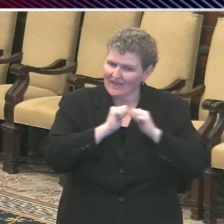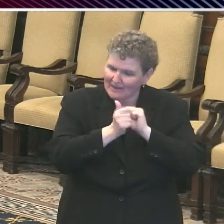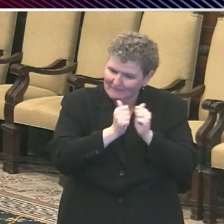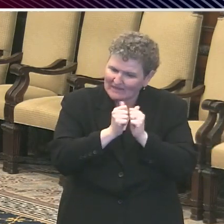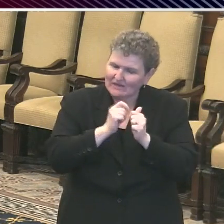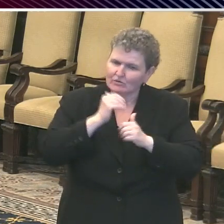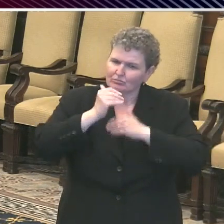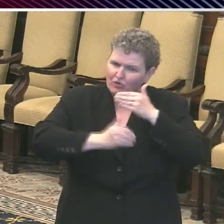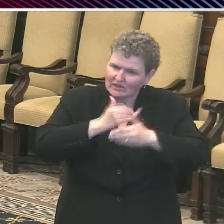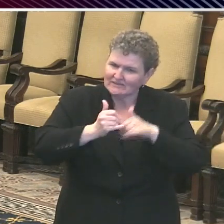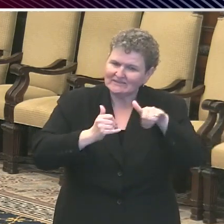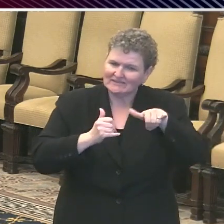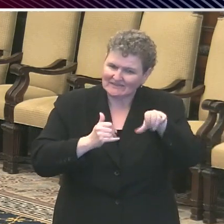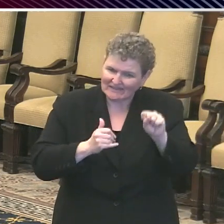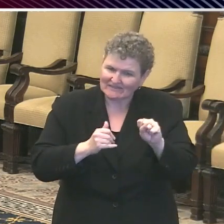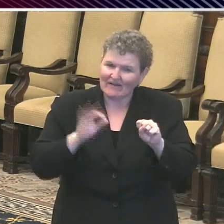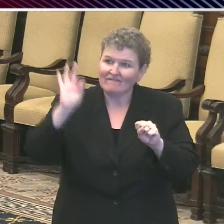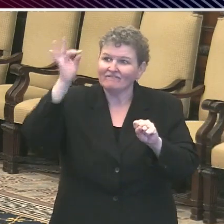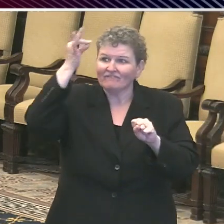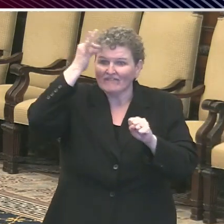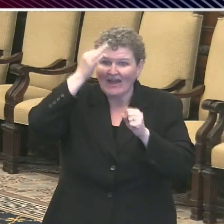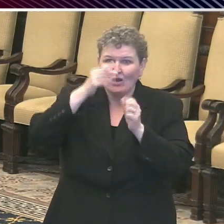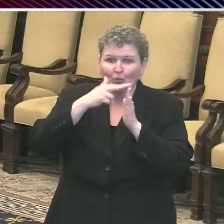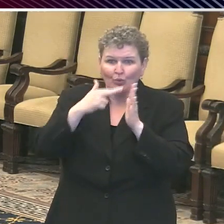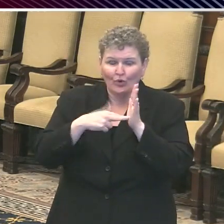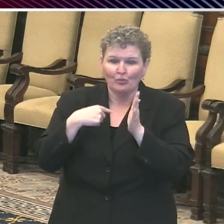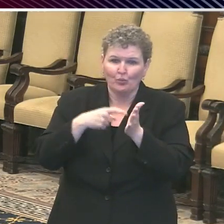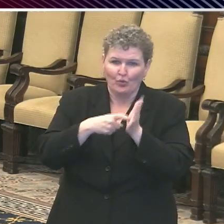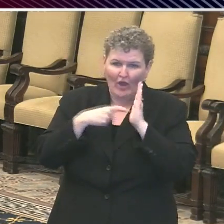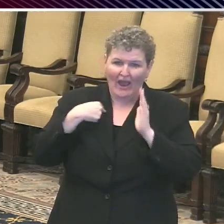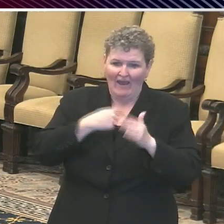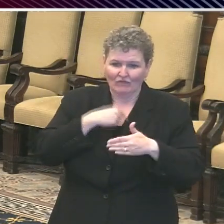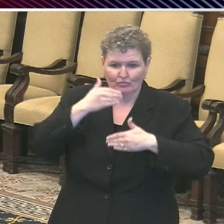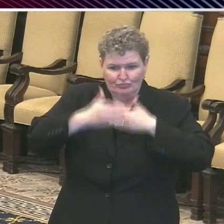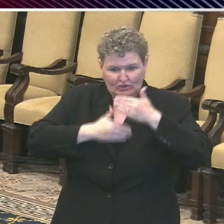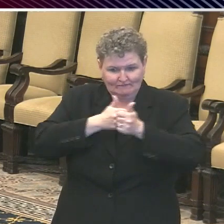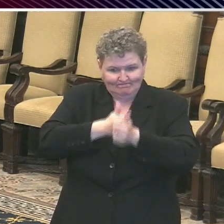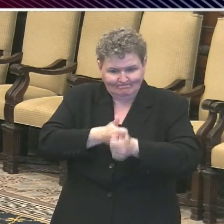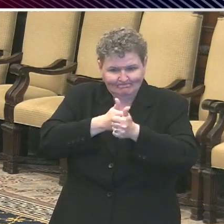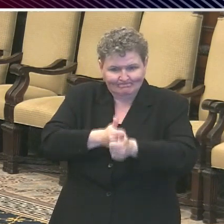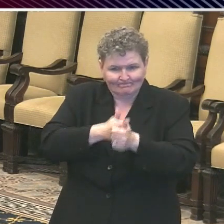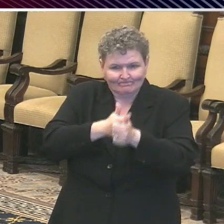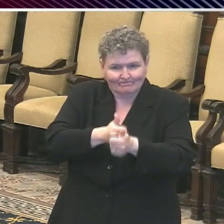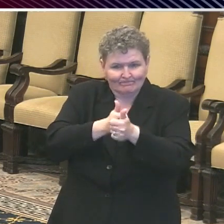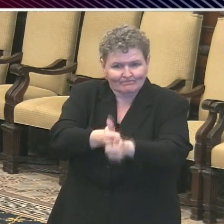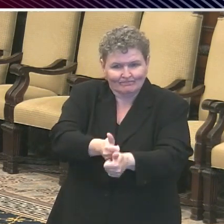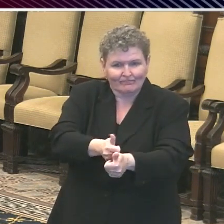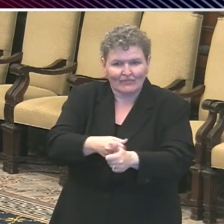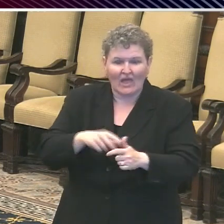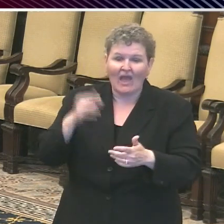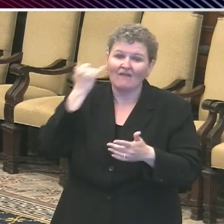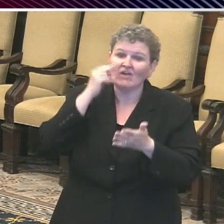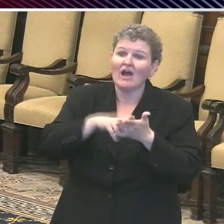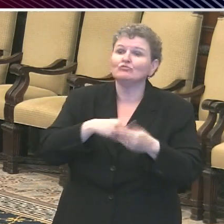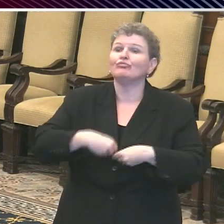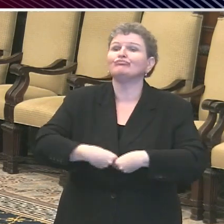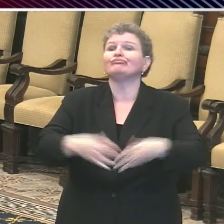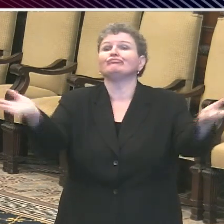federal guidelines require us to have a competitive process, and so it's not like I can just go hand out contracts to